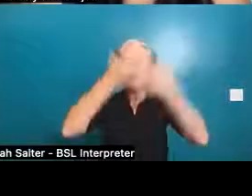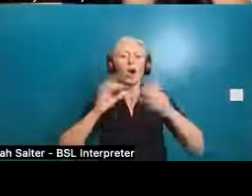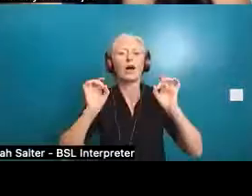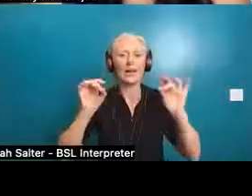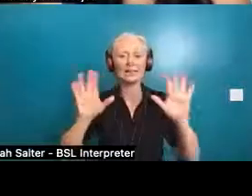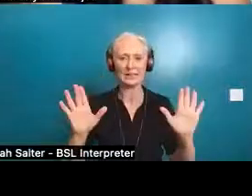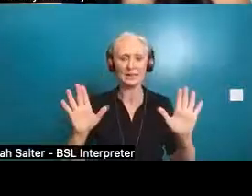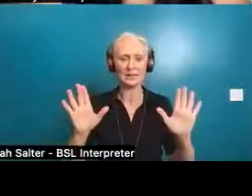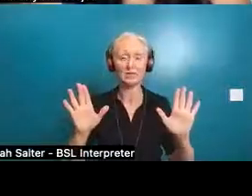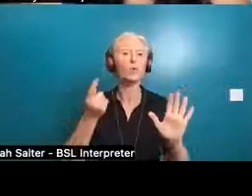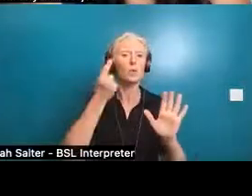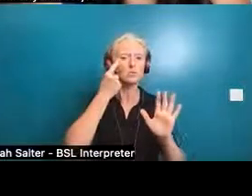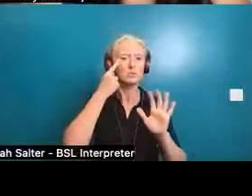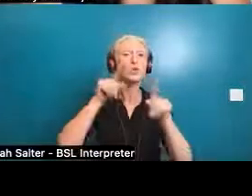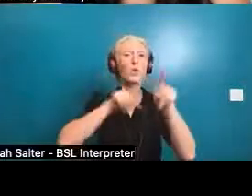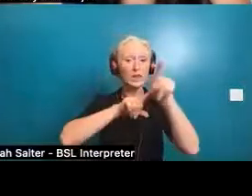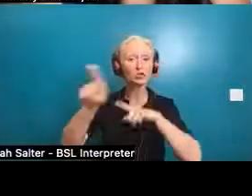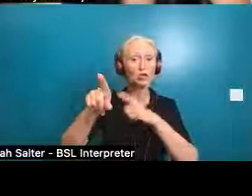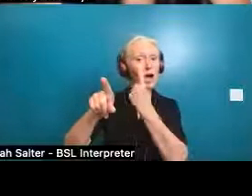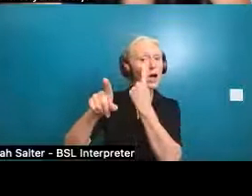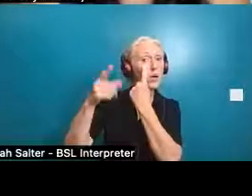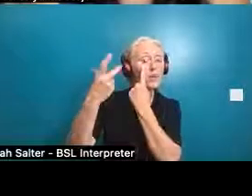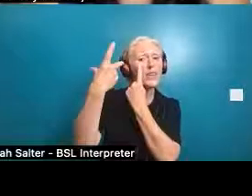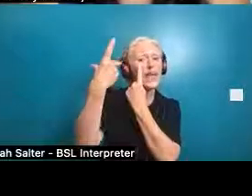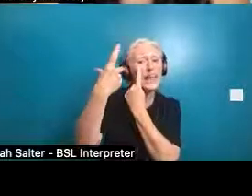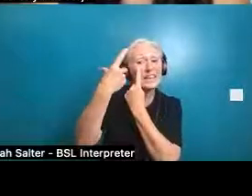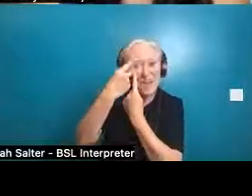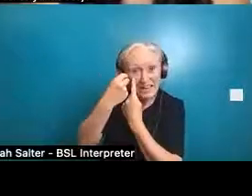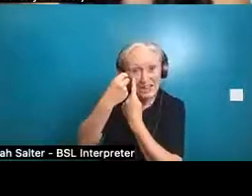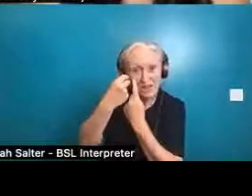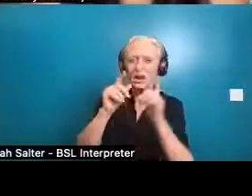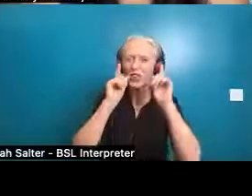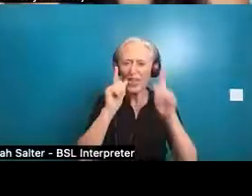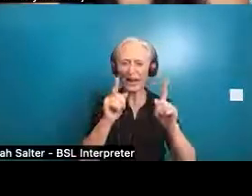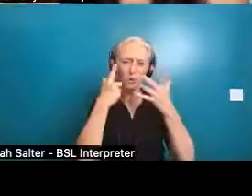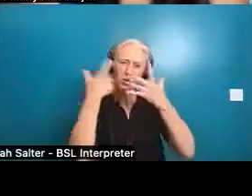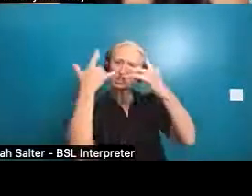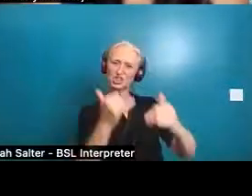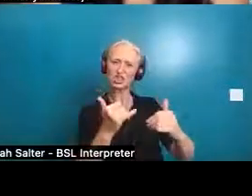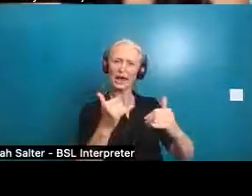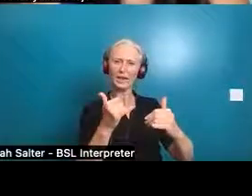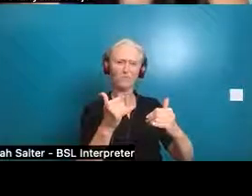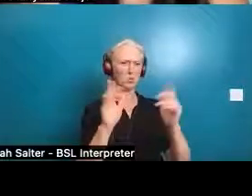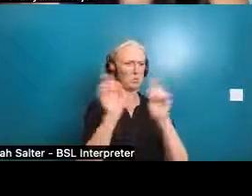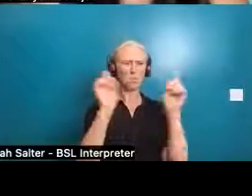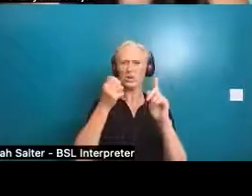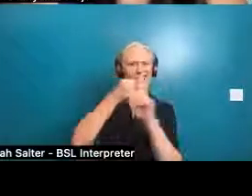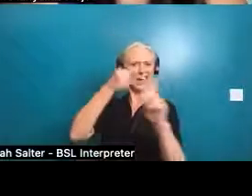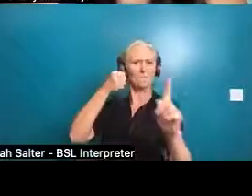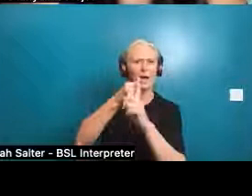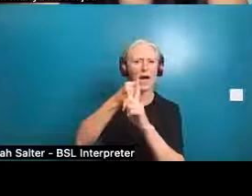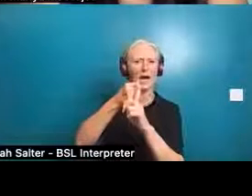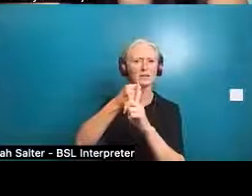to the eye. And again, we would look for safety. So did it cause any other problems in the eye, like a